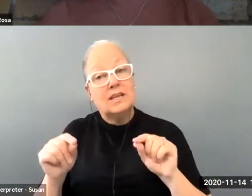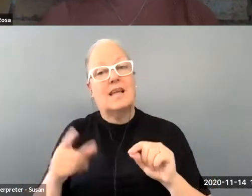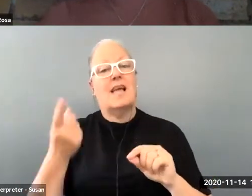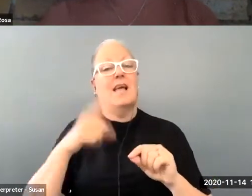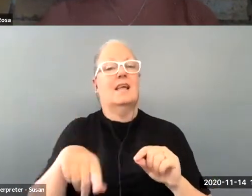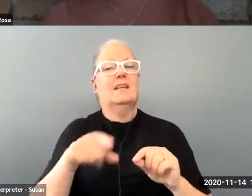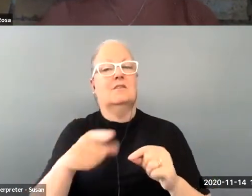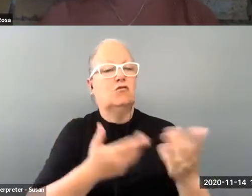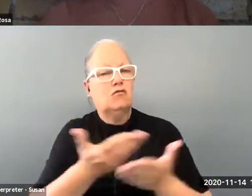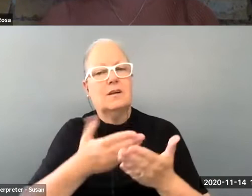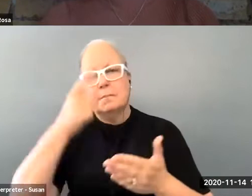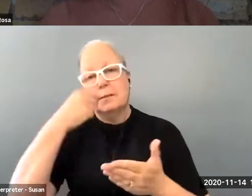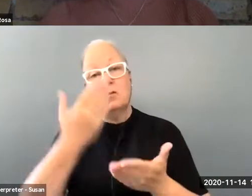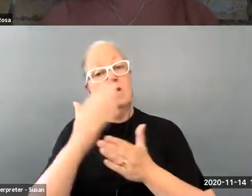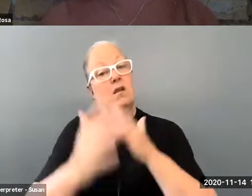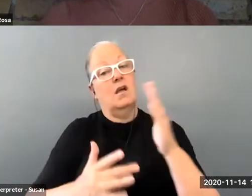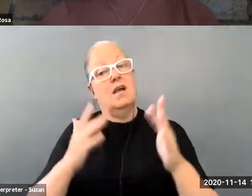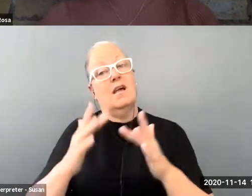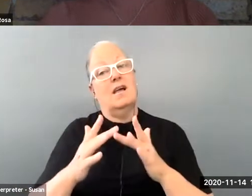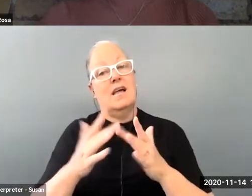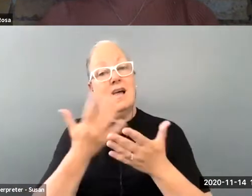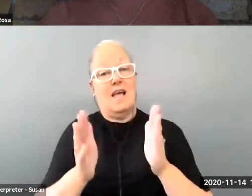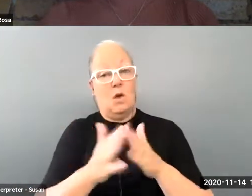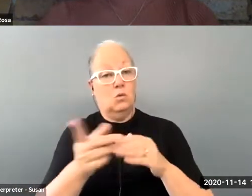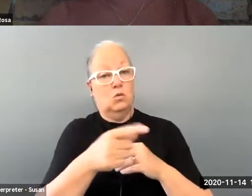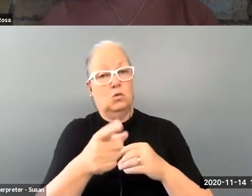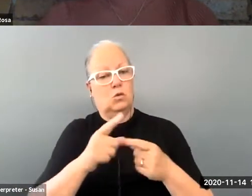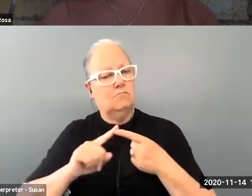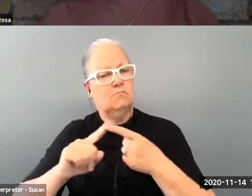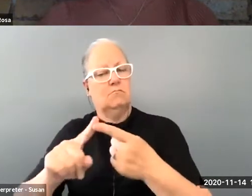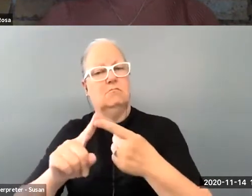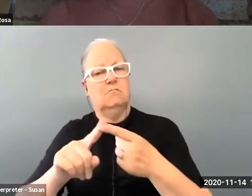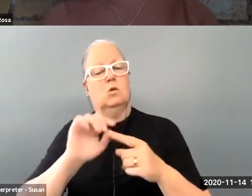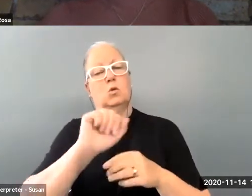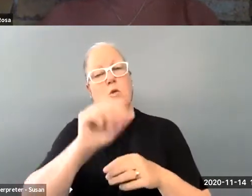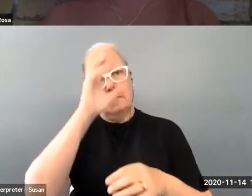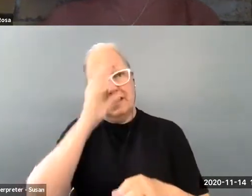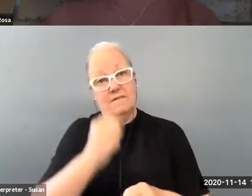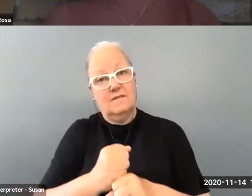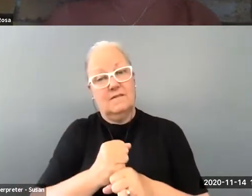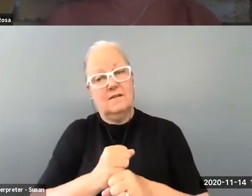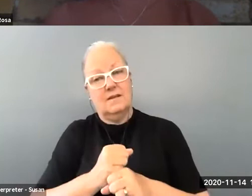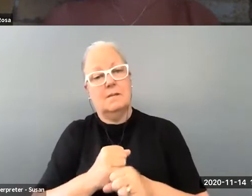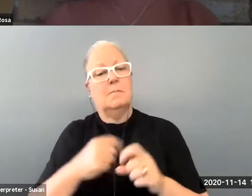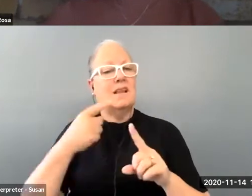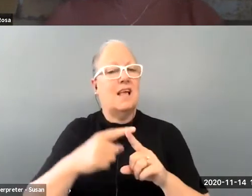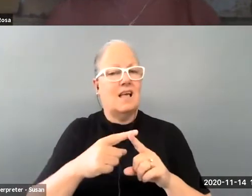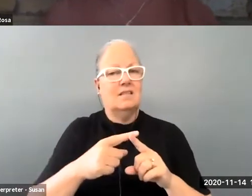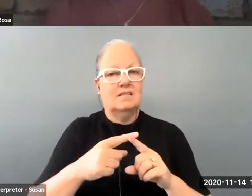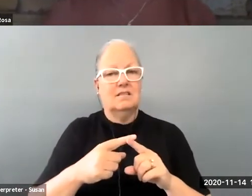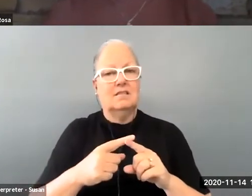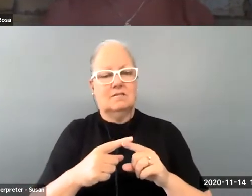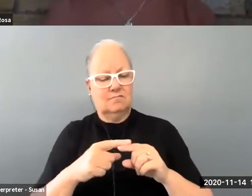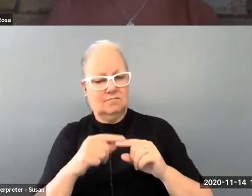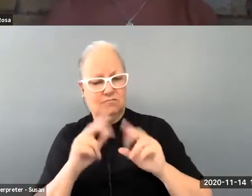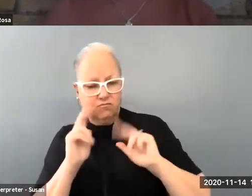with people online, how do you both sustain your beliefs and also guard your convictions,